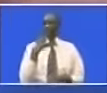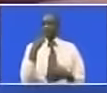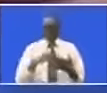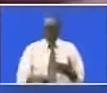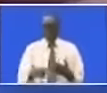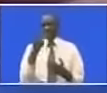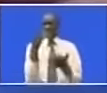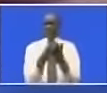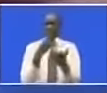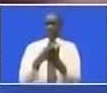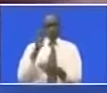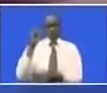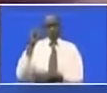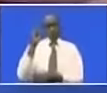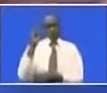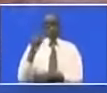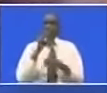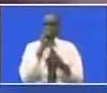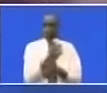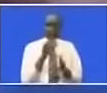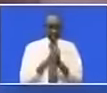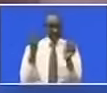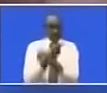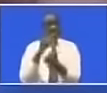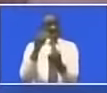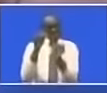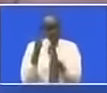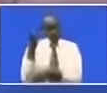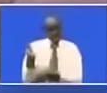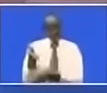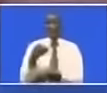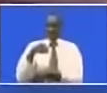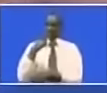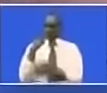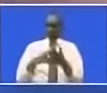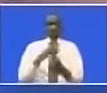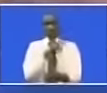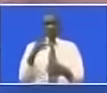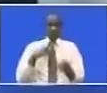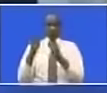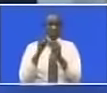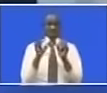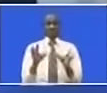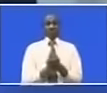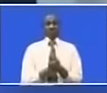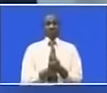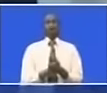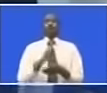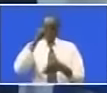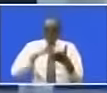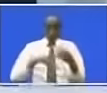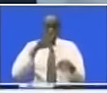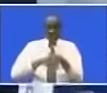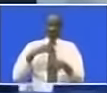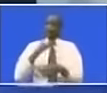the money from the Eurobond was deposited in an offshore account over which she had no power. The proceeds of the